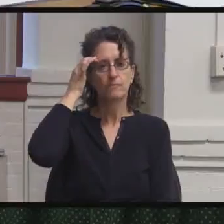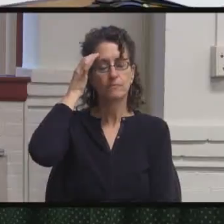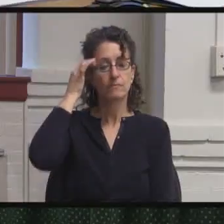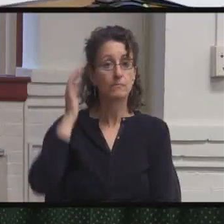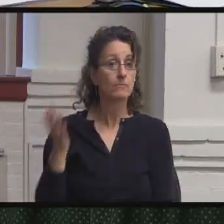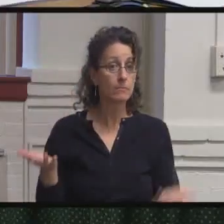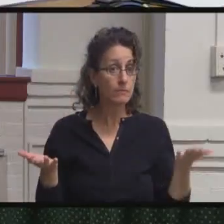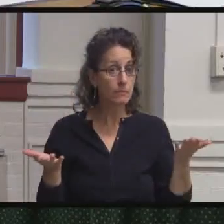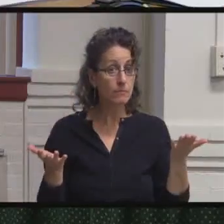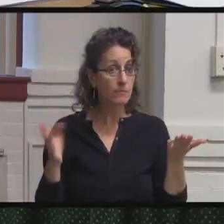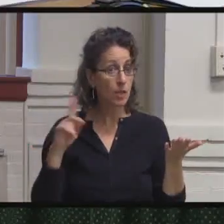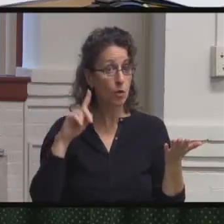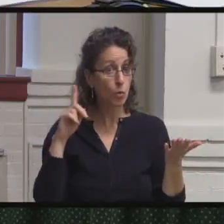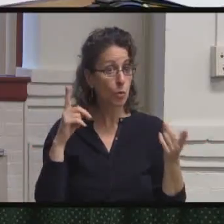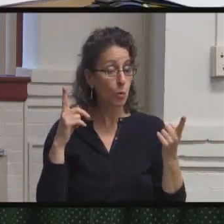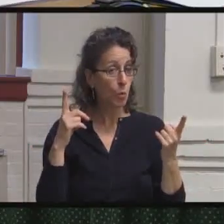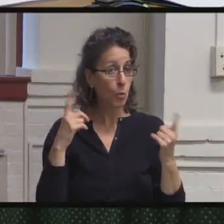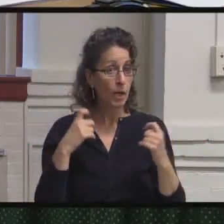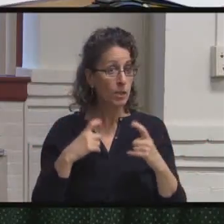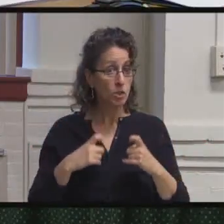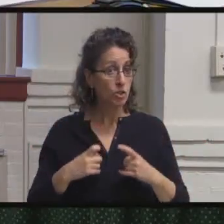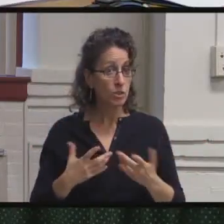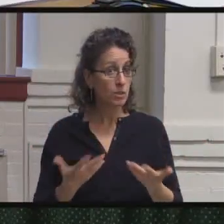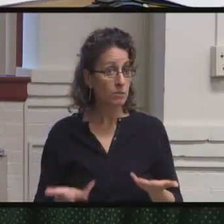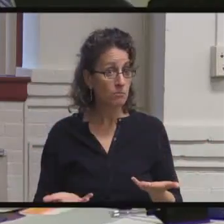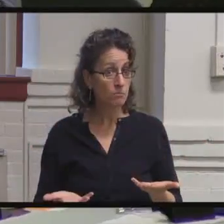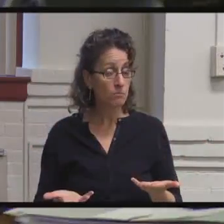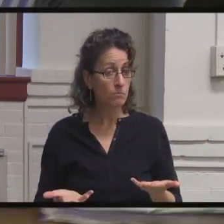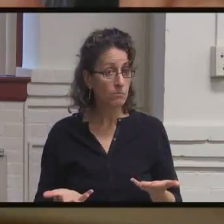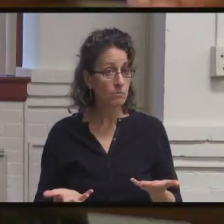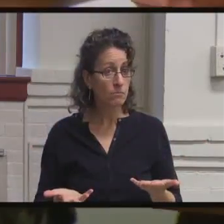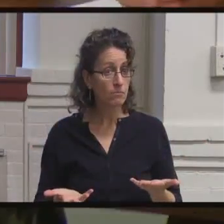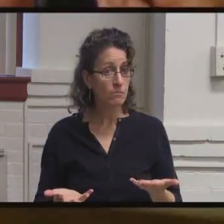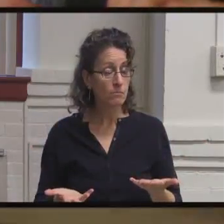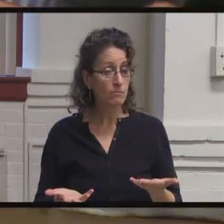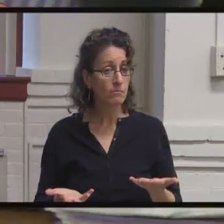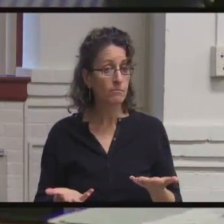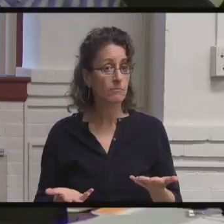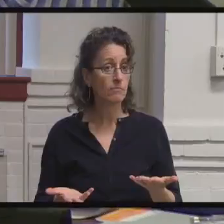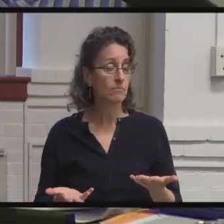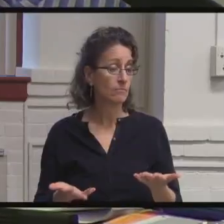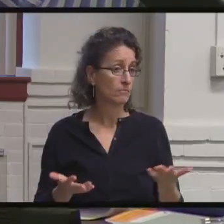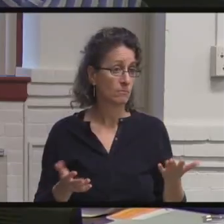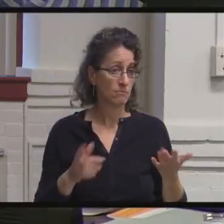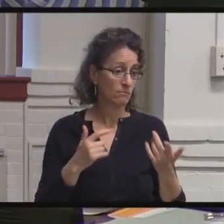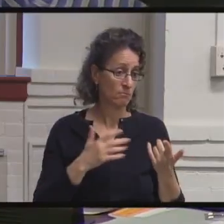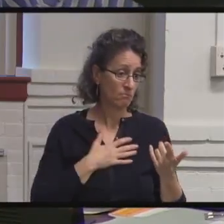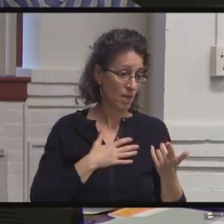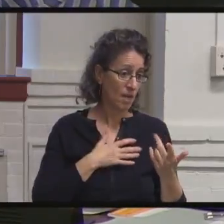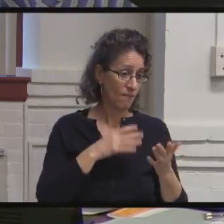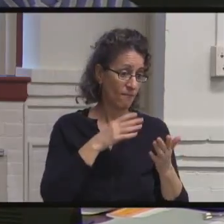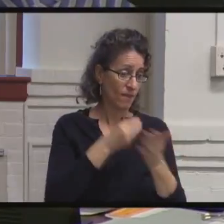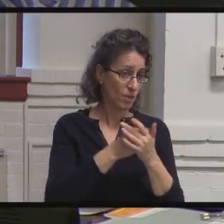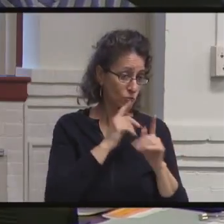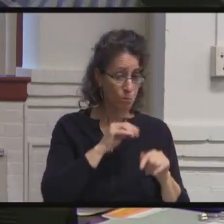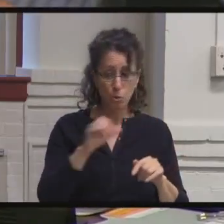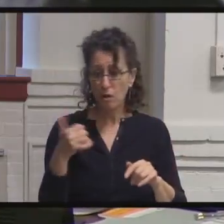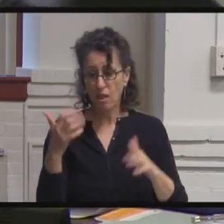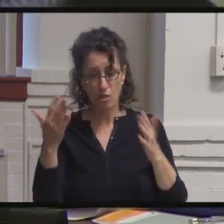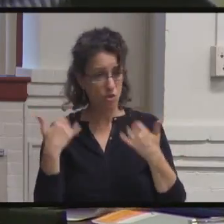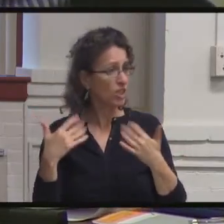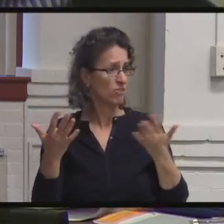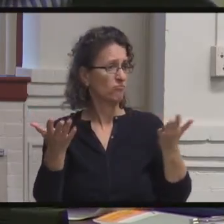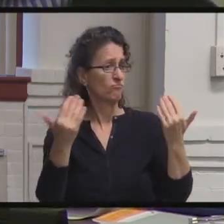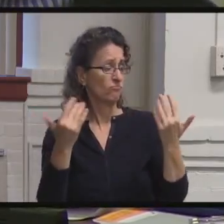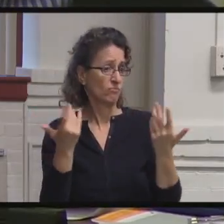If there are any questions on any of the specific line items in the financial reports or any of the other reports, I'll certainly try to